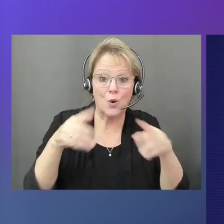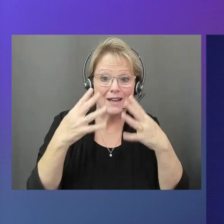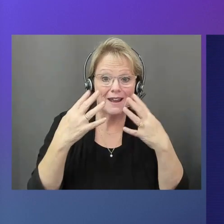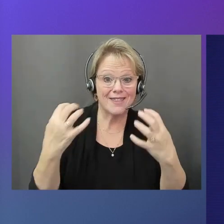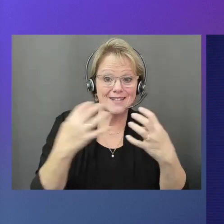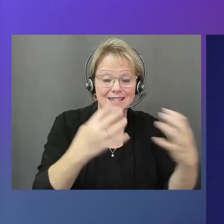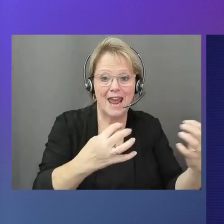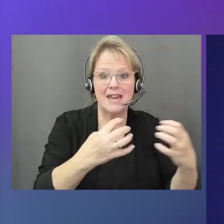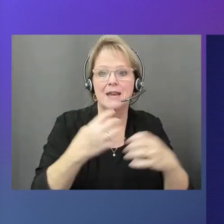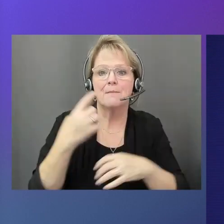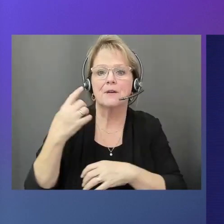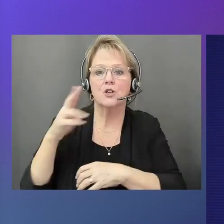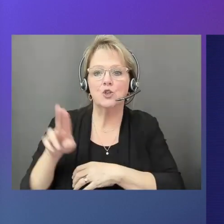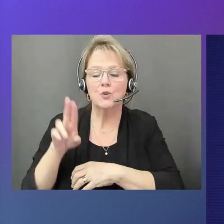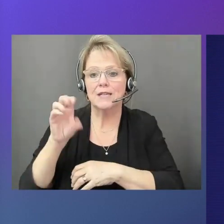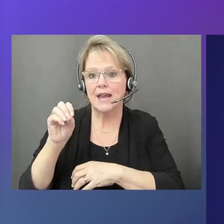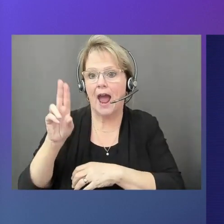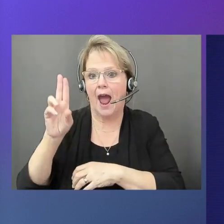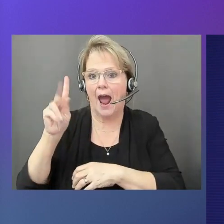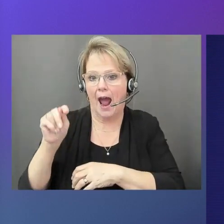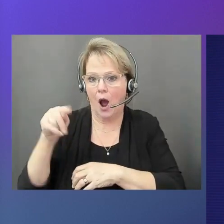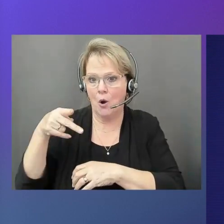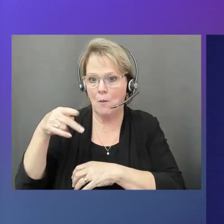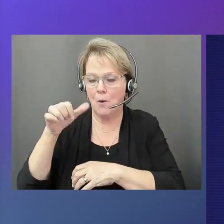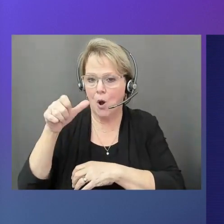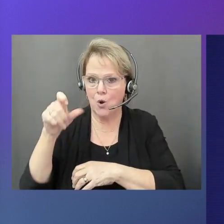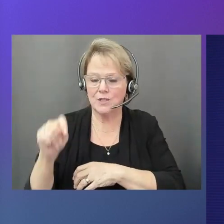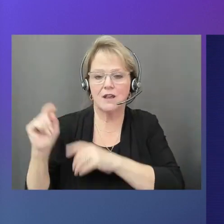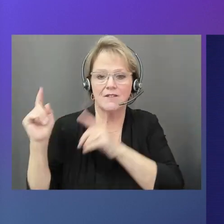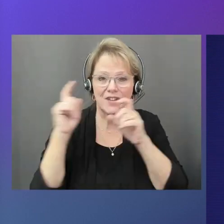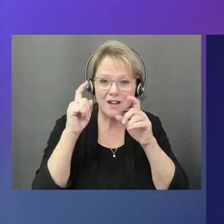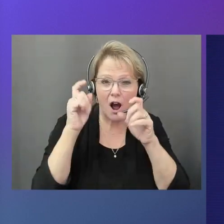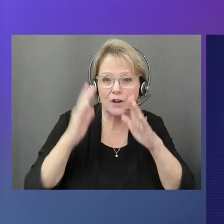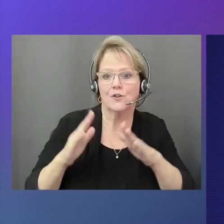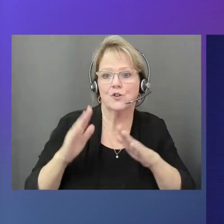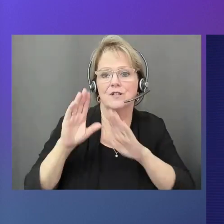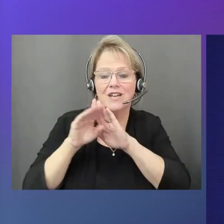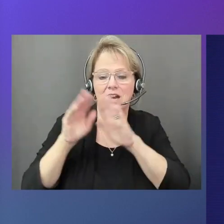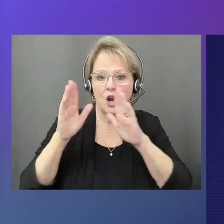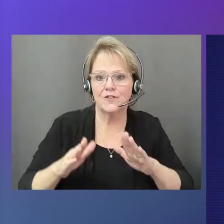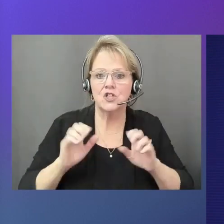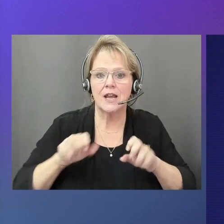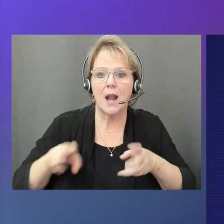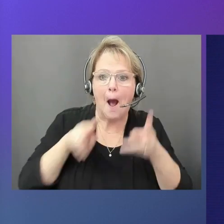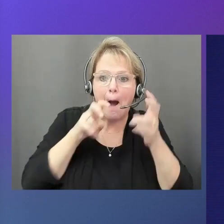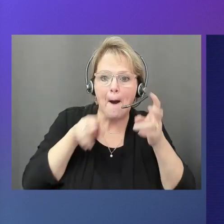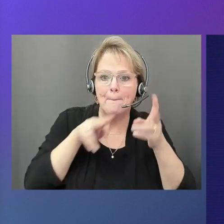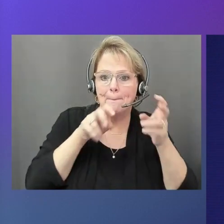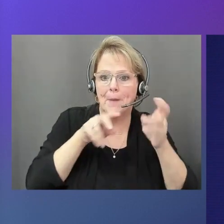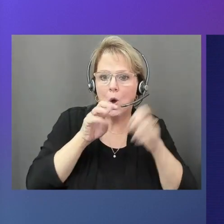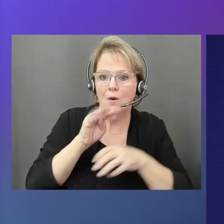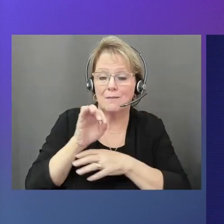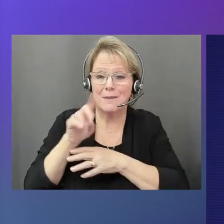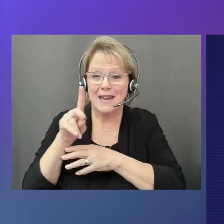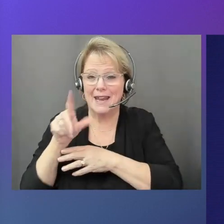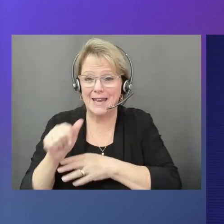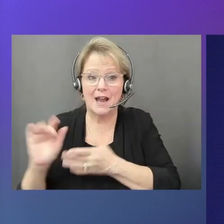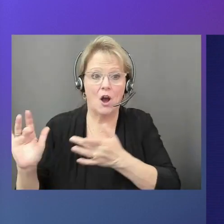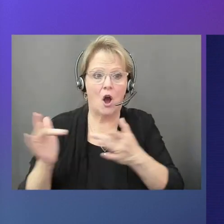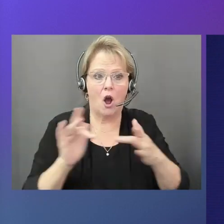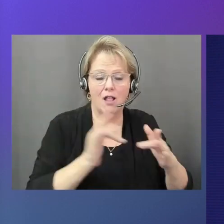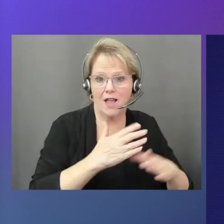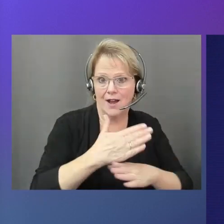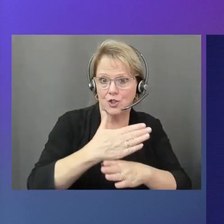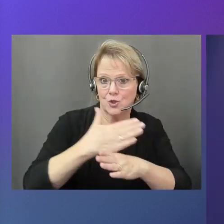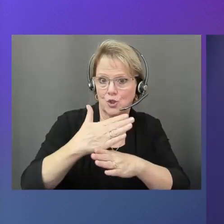rack, photographers and videographers in the stadium are now able to upload media to online to share with content creators and